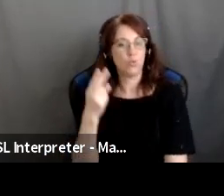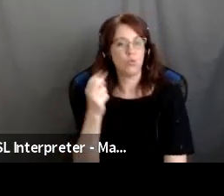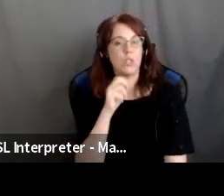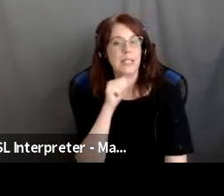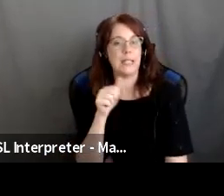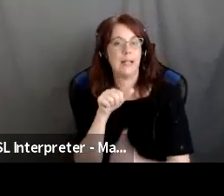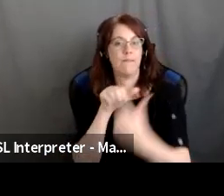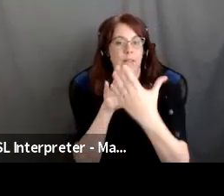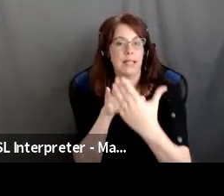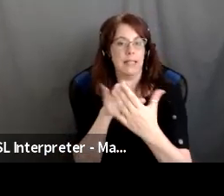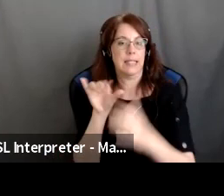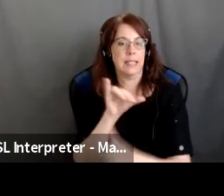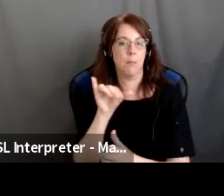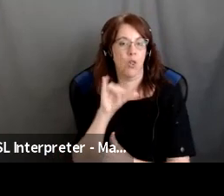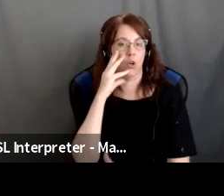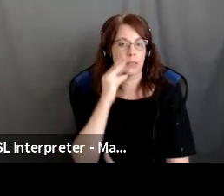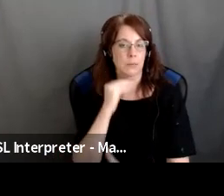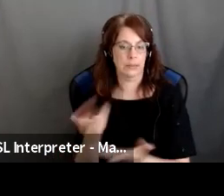face a similar conflict again.